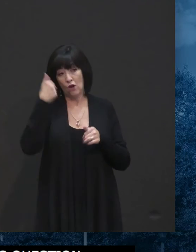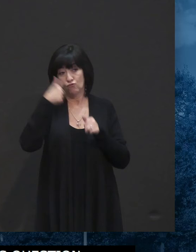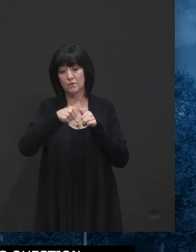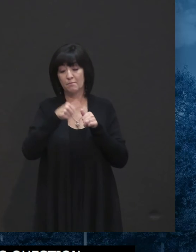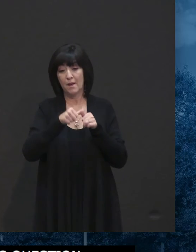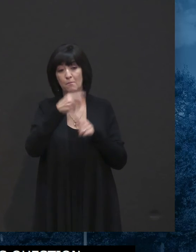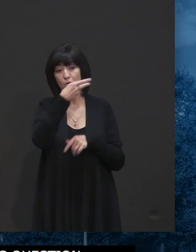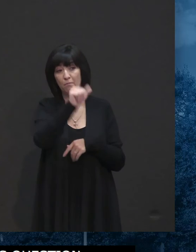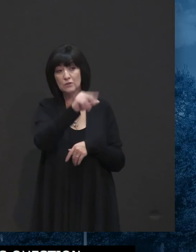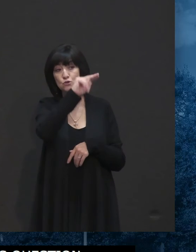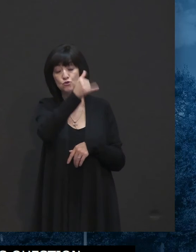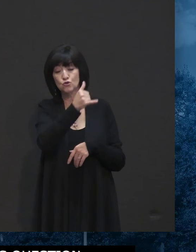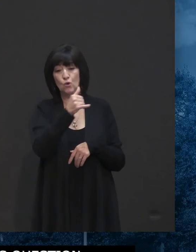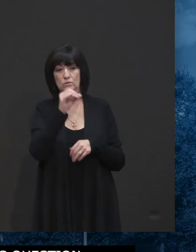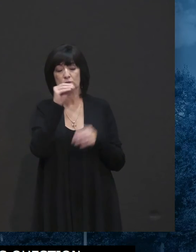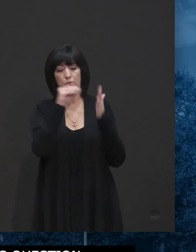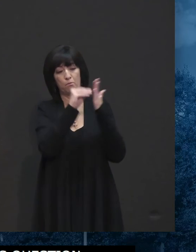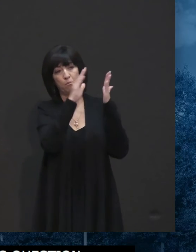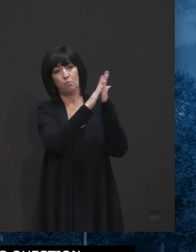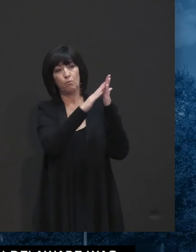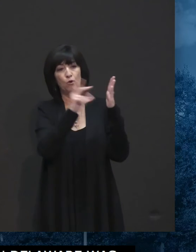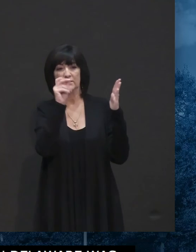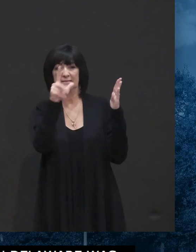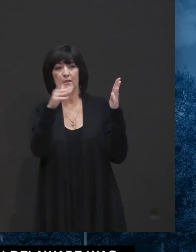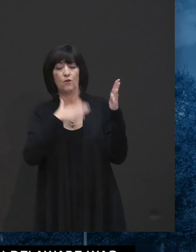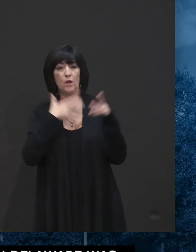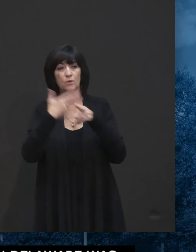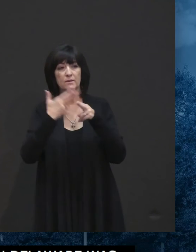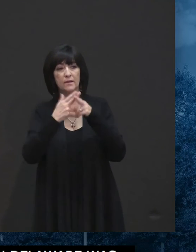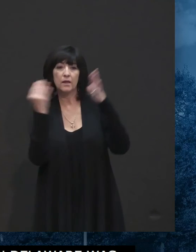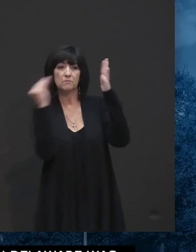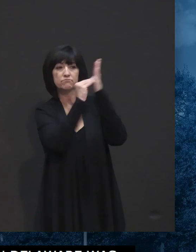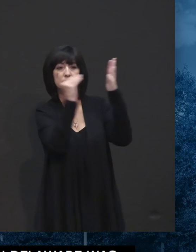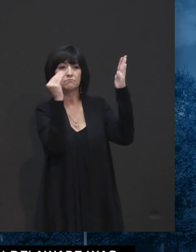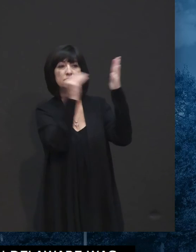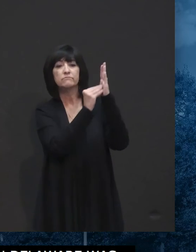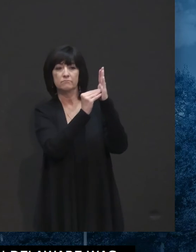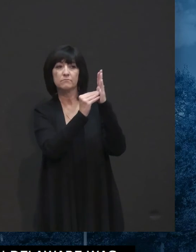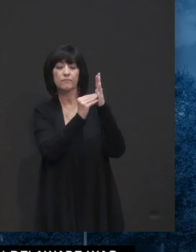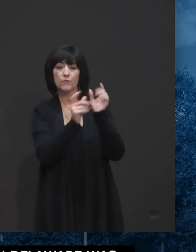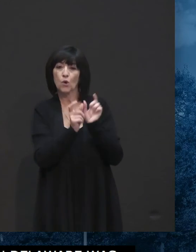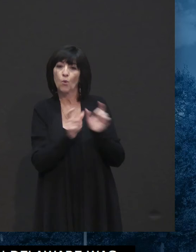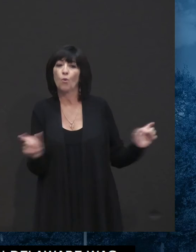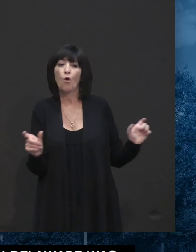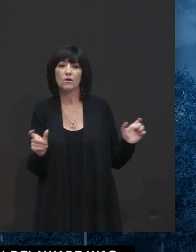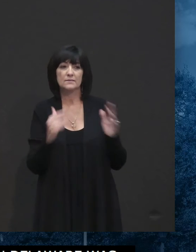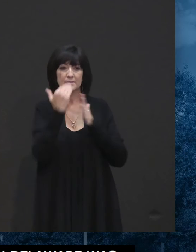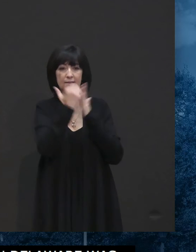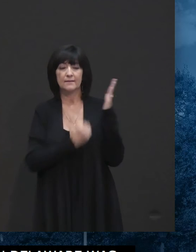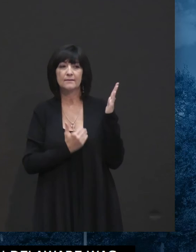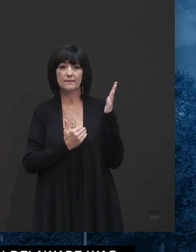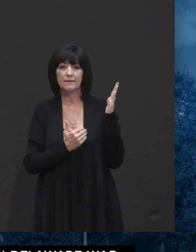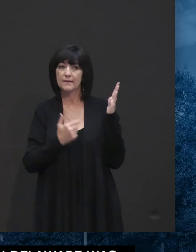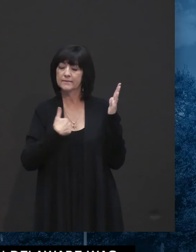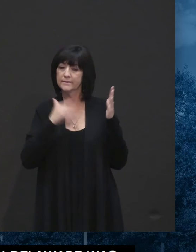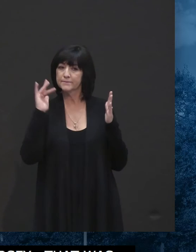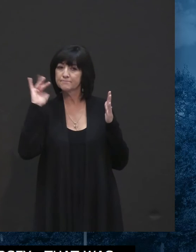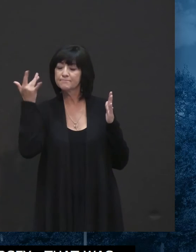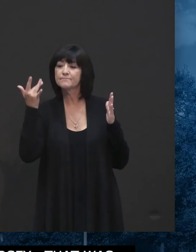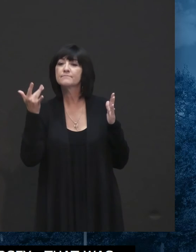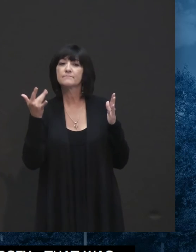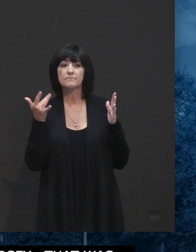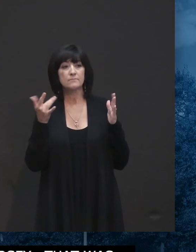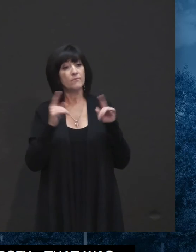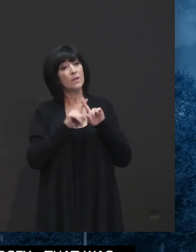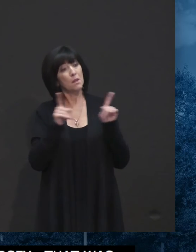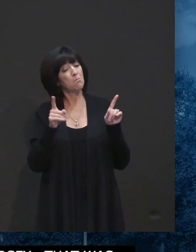is concerning. I think I'm going to defer to Dr. Rattay, but I would be speculating. I happen to